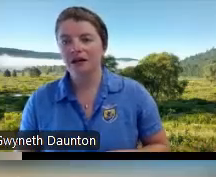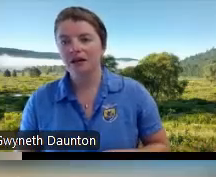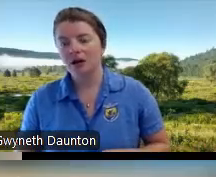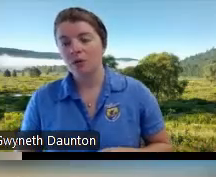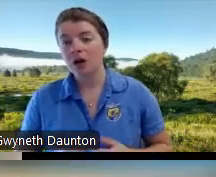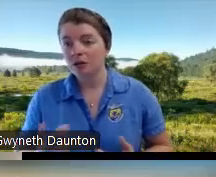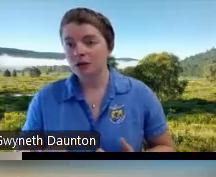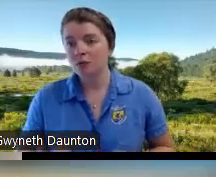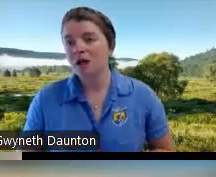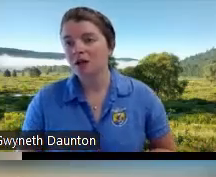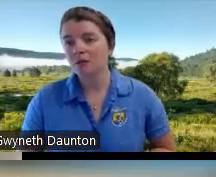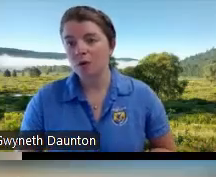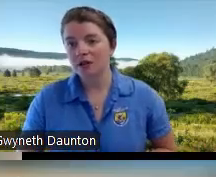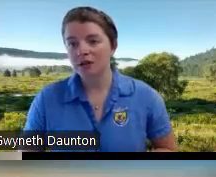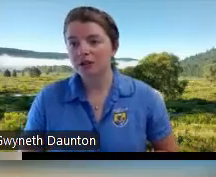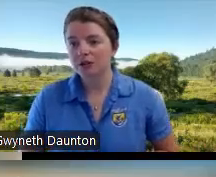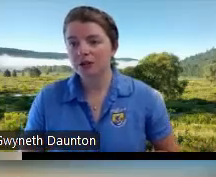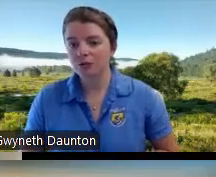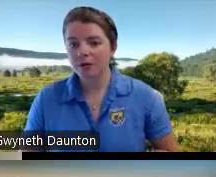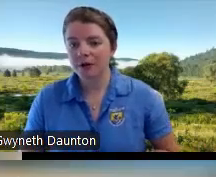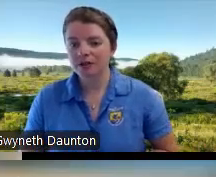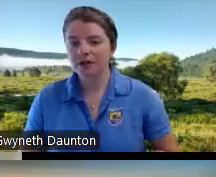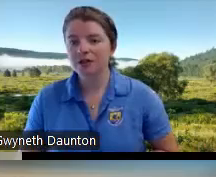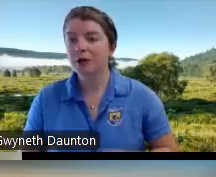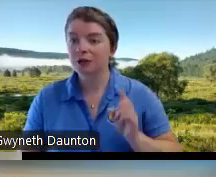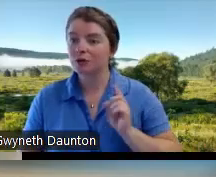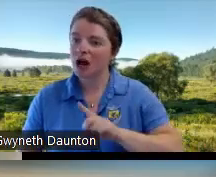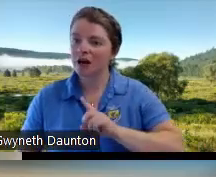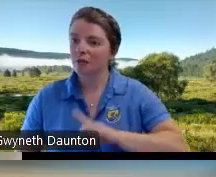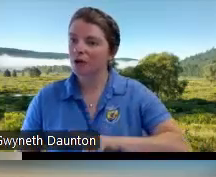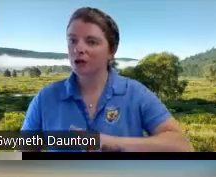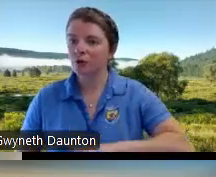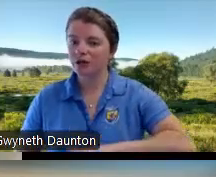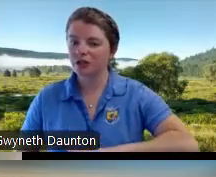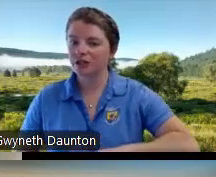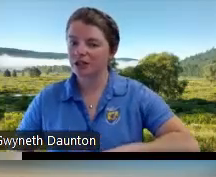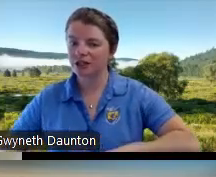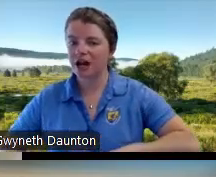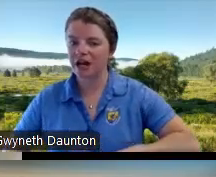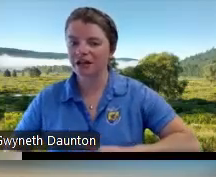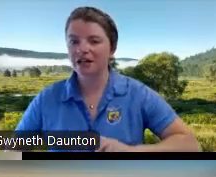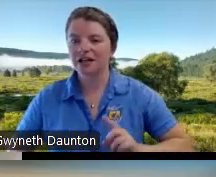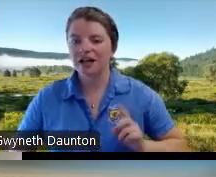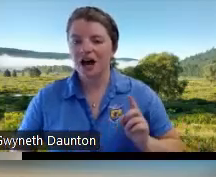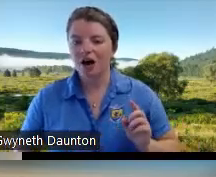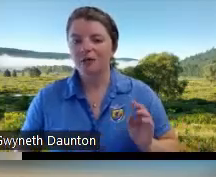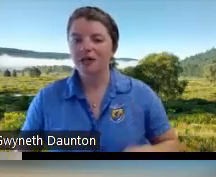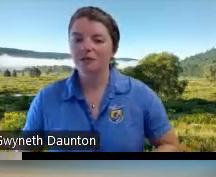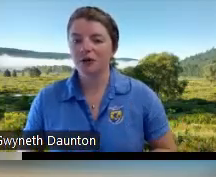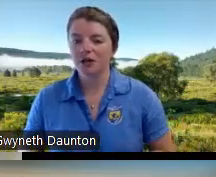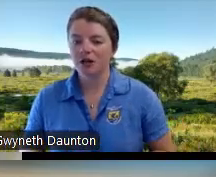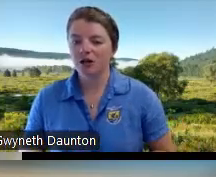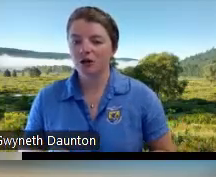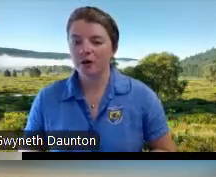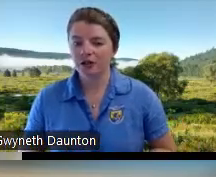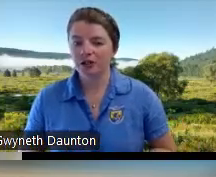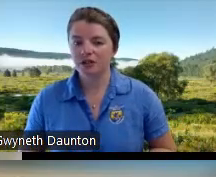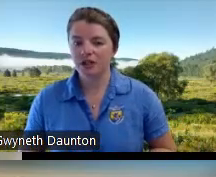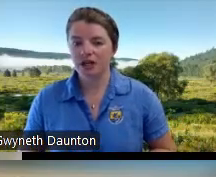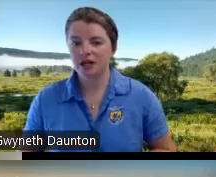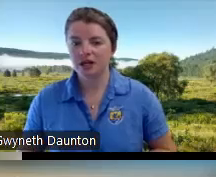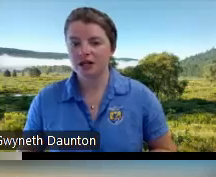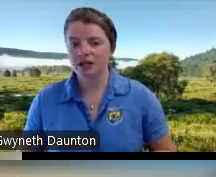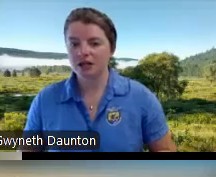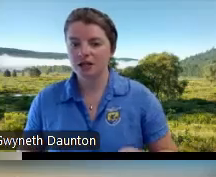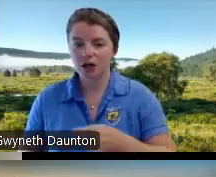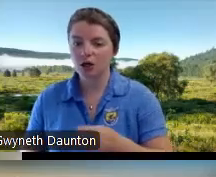And then we also welcome questions during this webinar series, but do not put your questions in the chat. Please put your